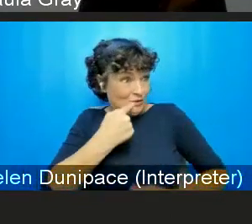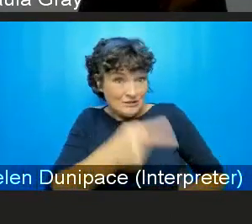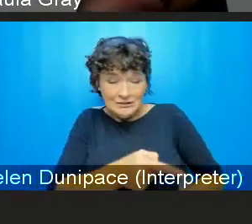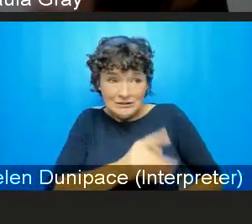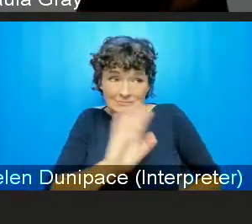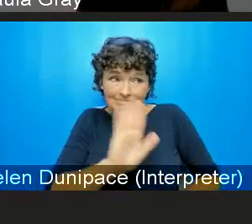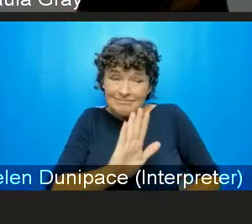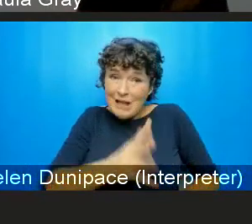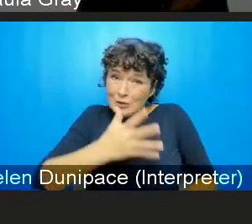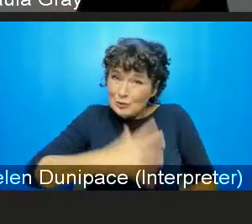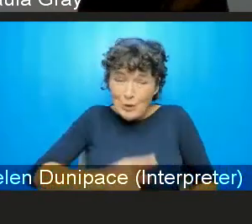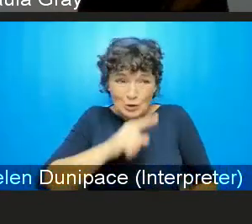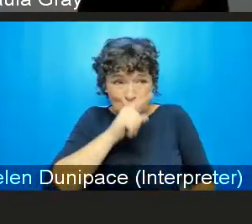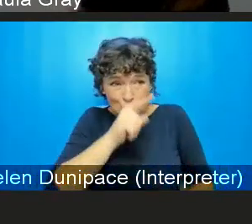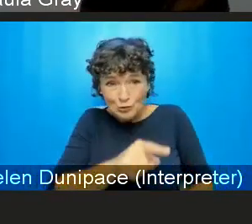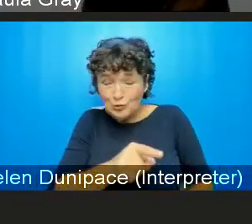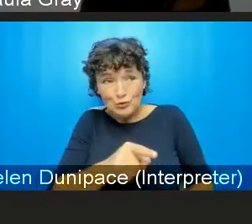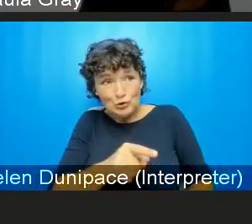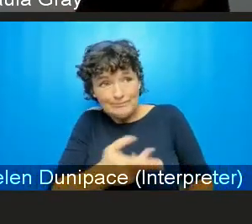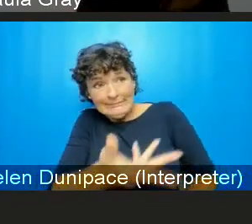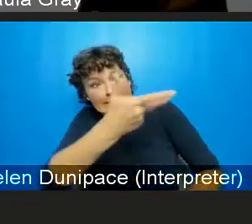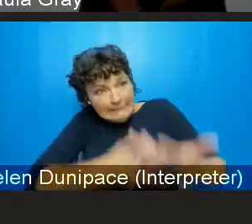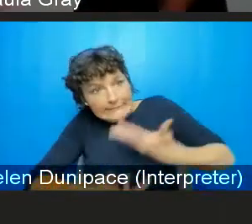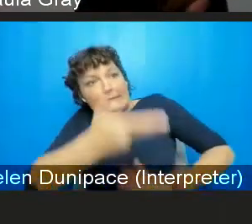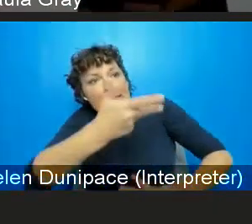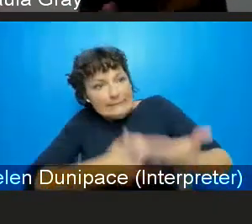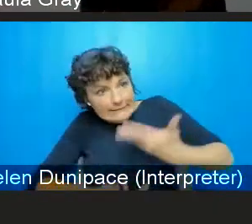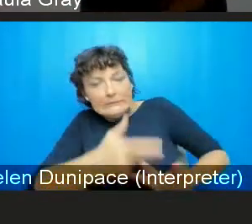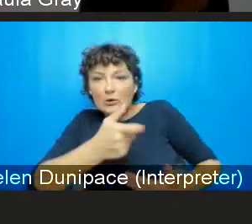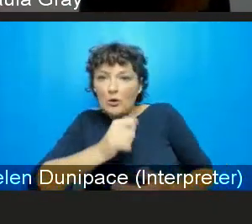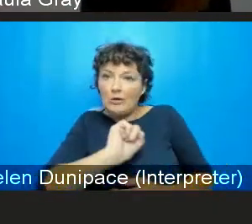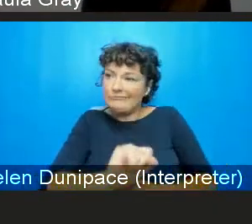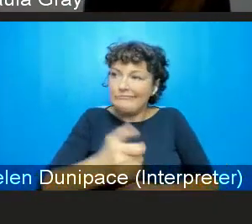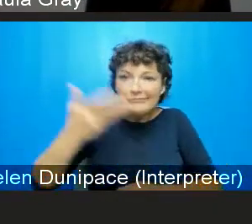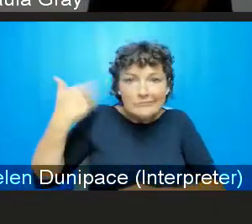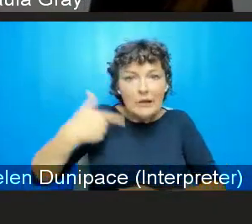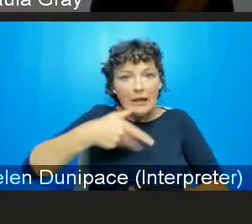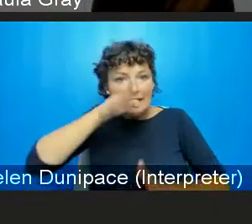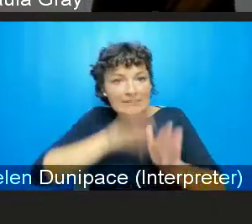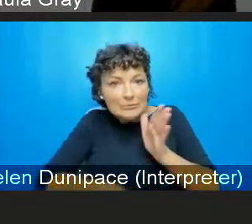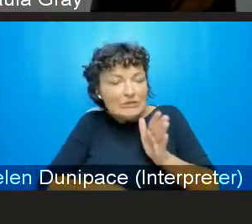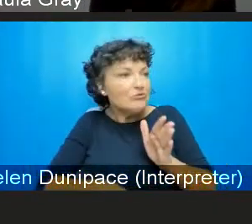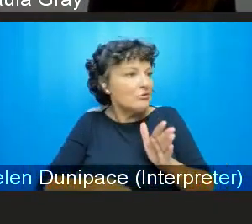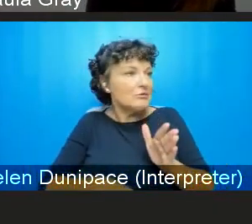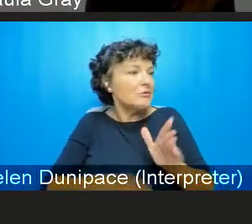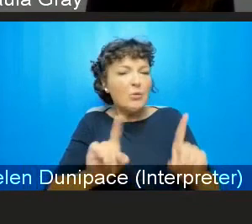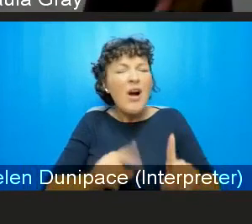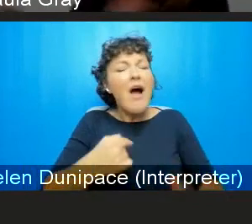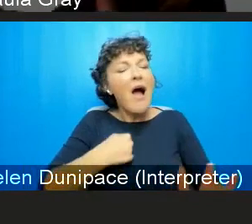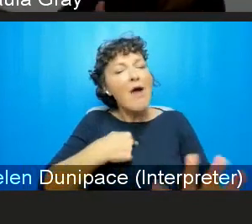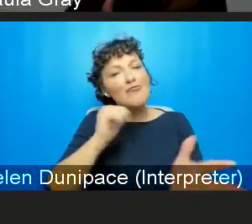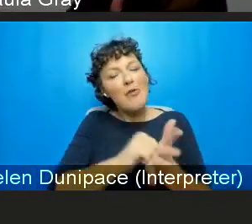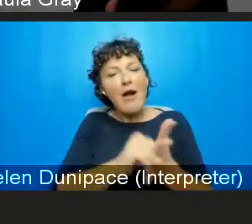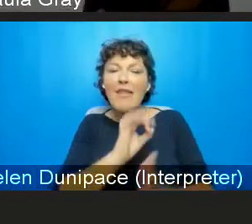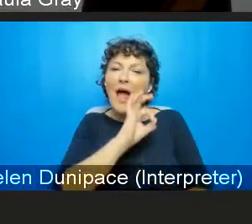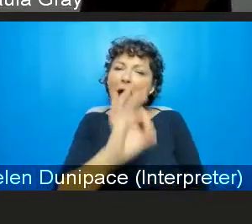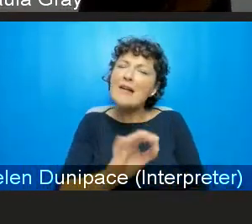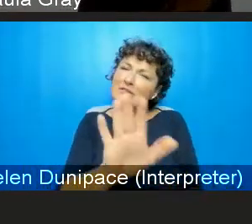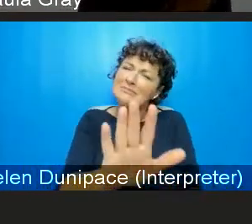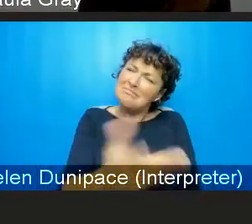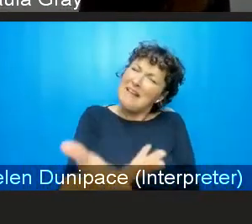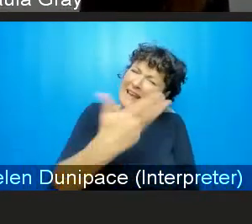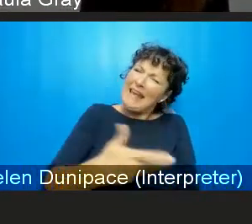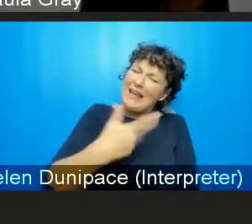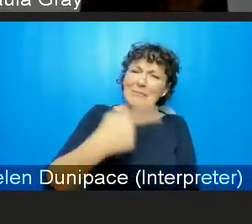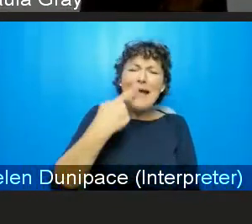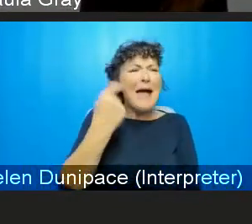is actually to answer questions about, you know, so say we say, could you give us, you know, tell us, you know, give us an idea for a program, or give us,